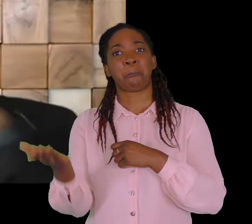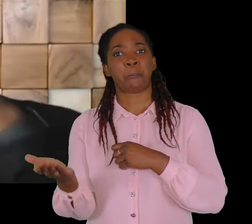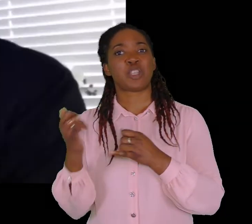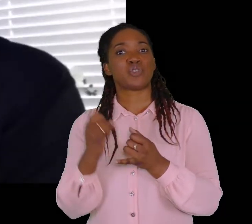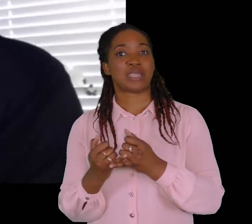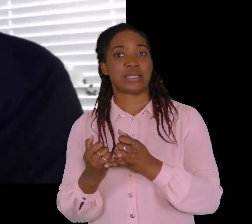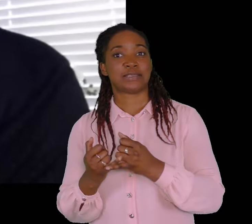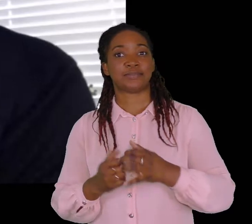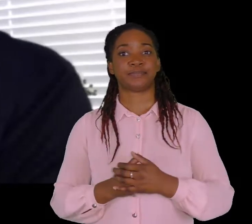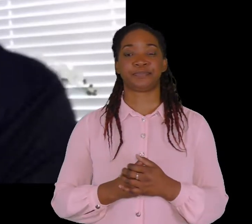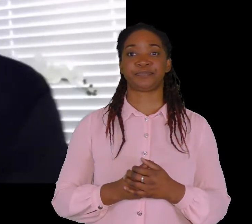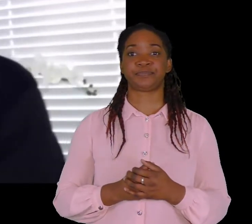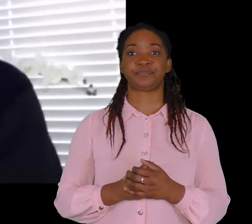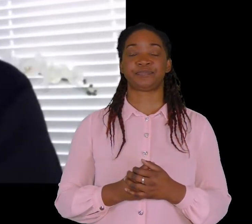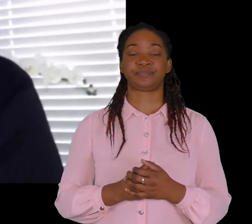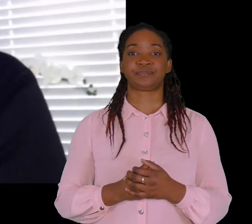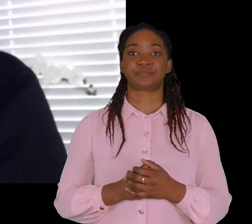All right.